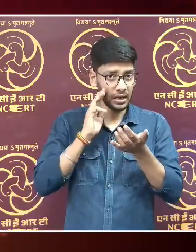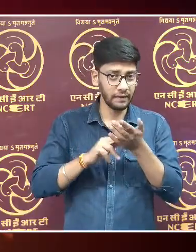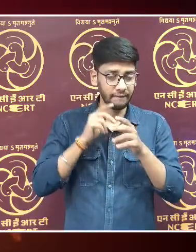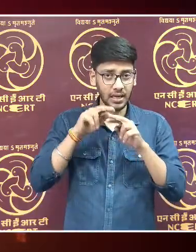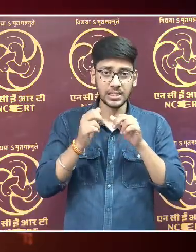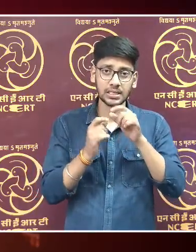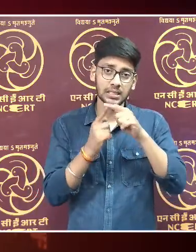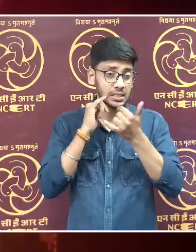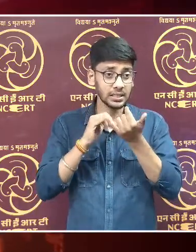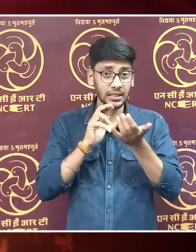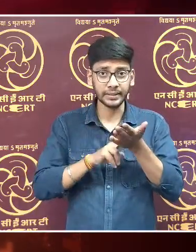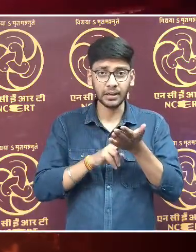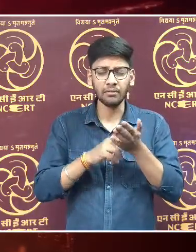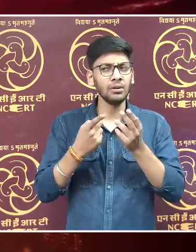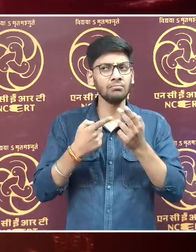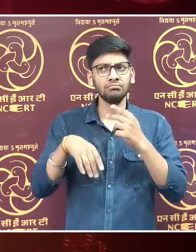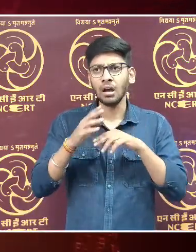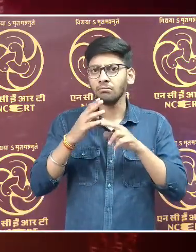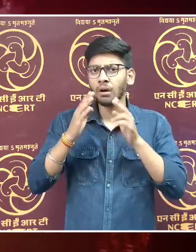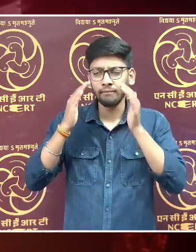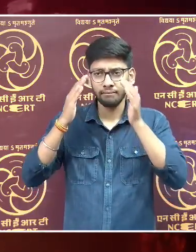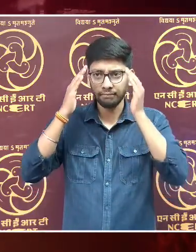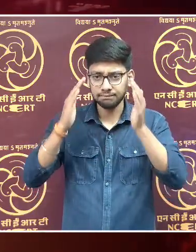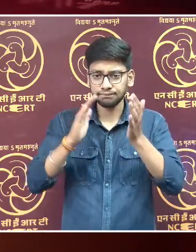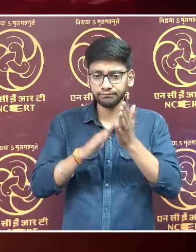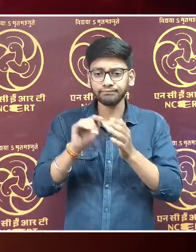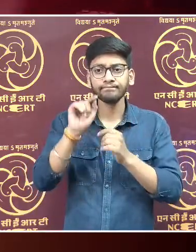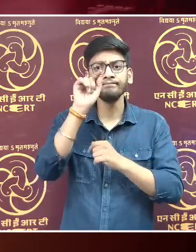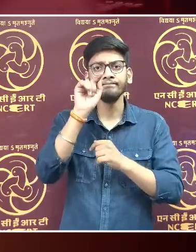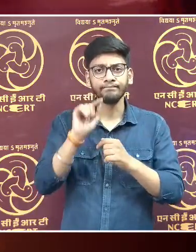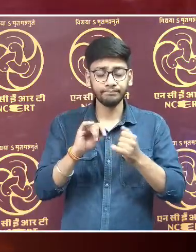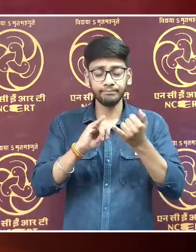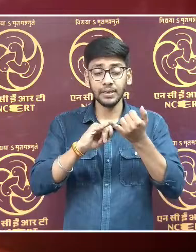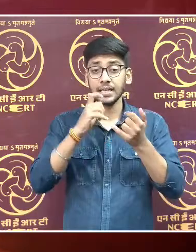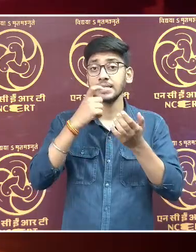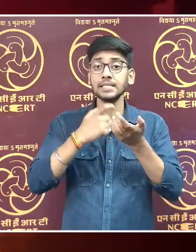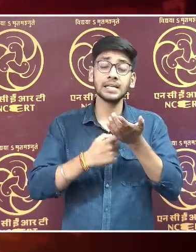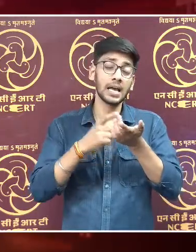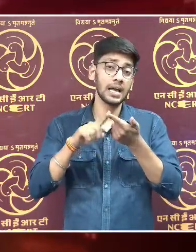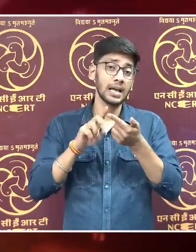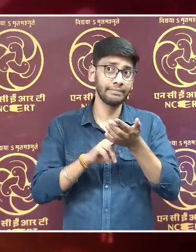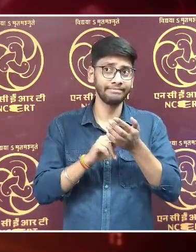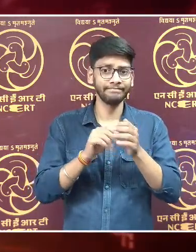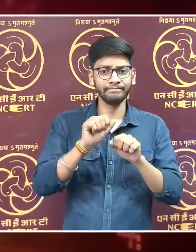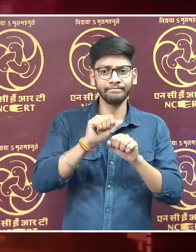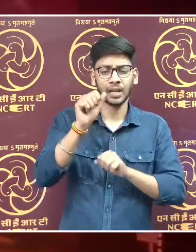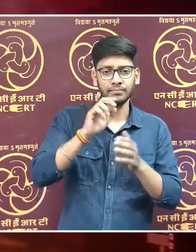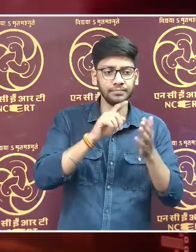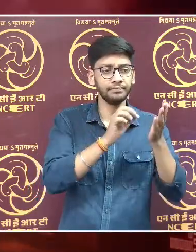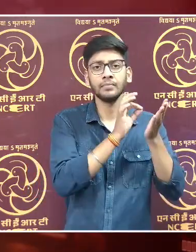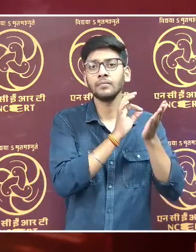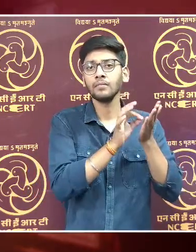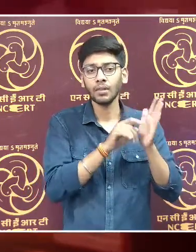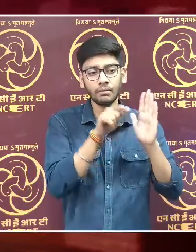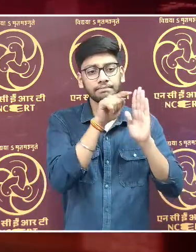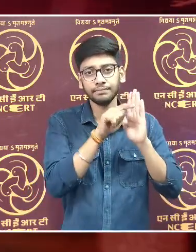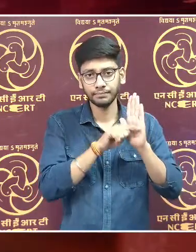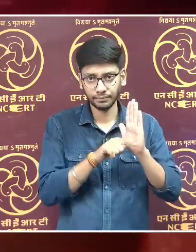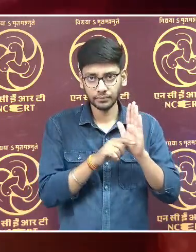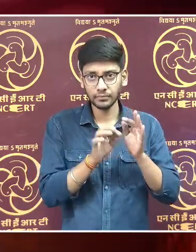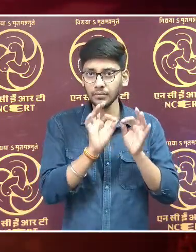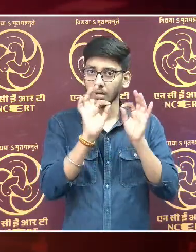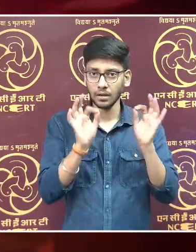are focusing so much on the screening. You have also developed screening checklist. NCERT has also developed a screening